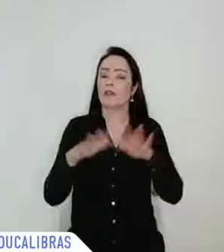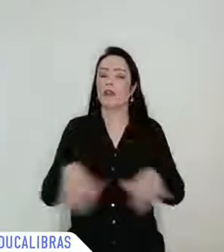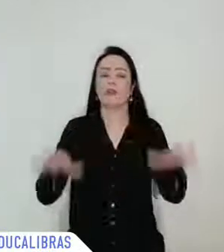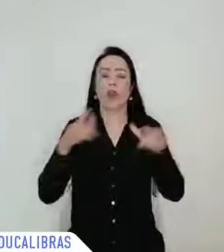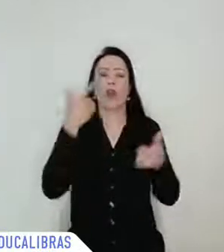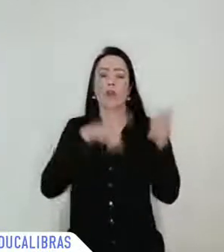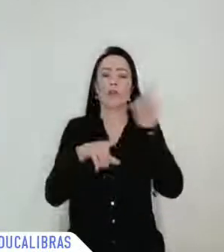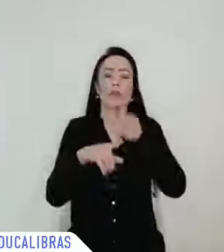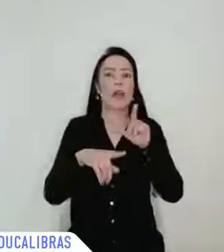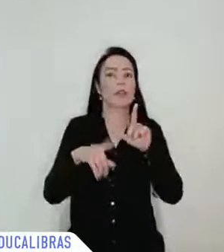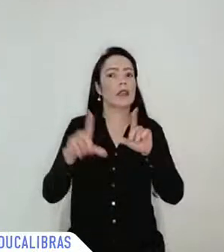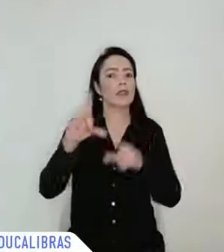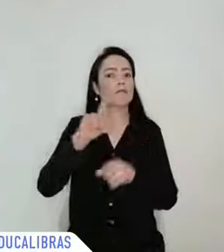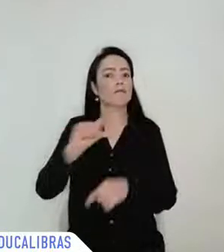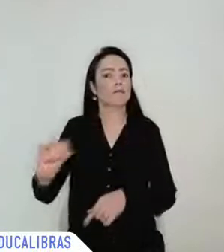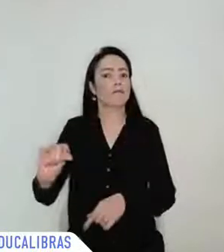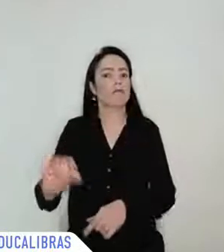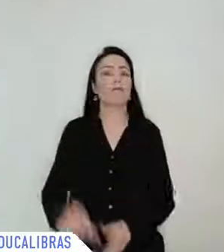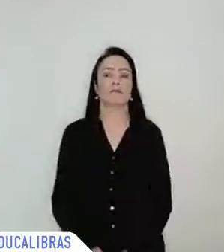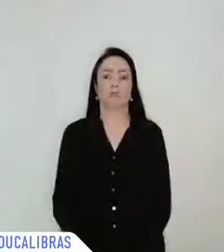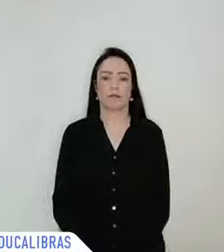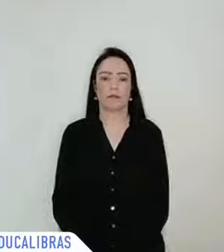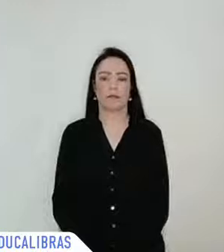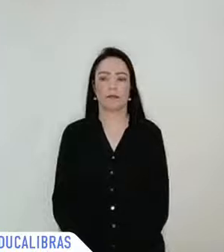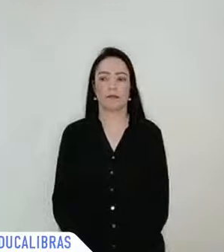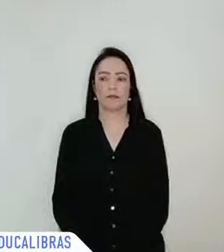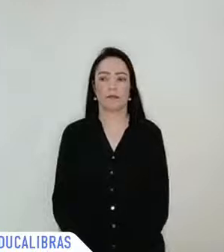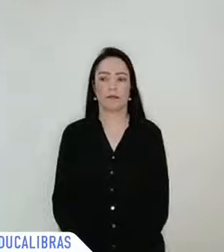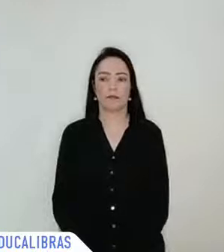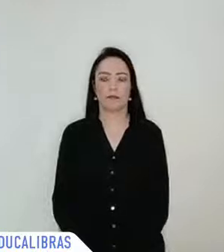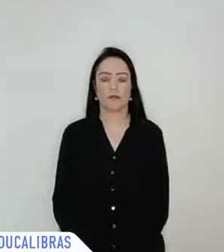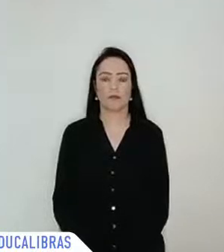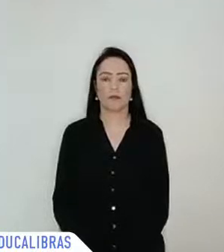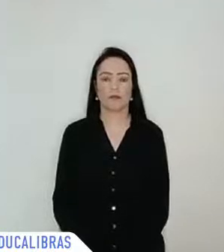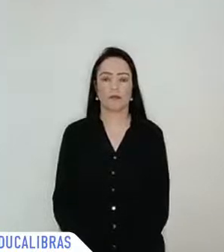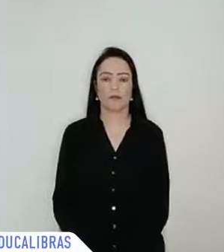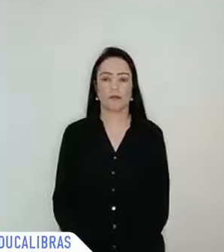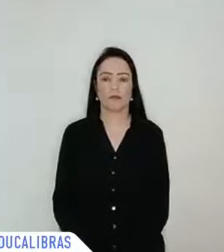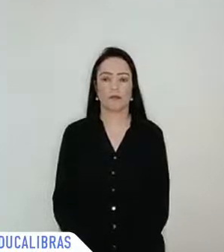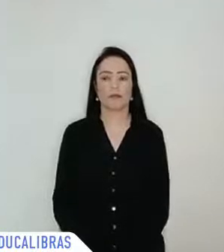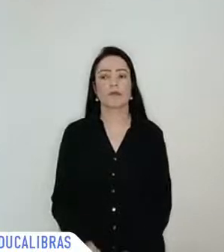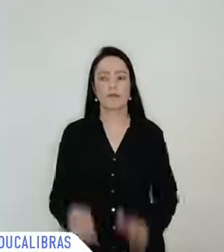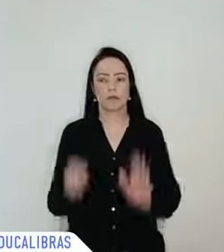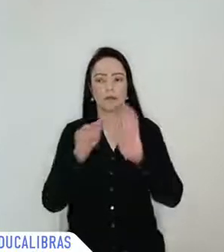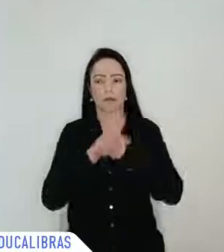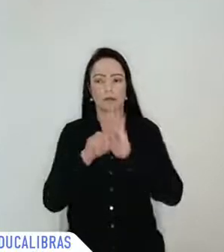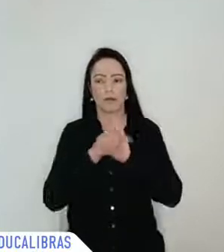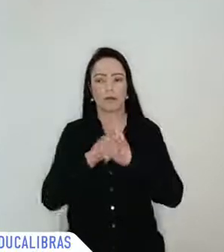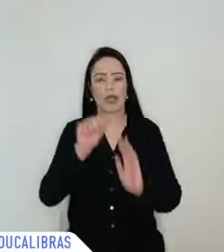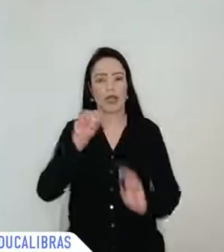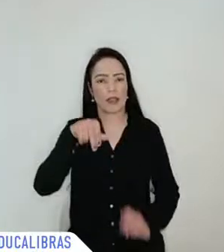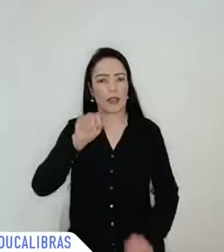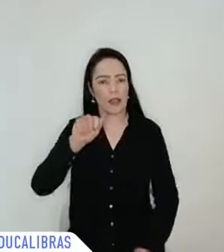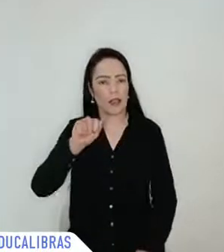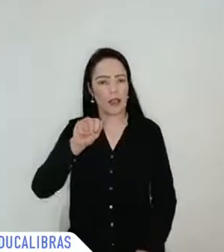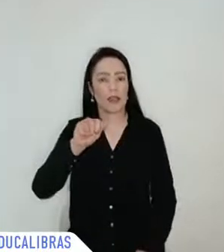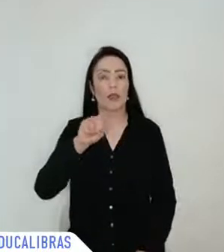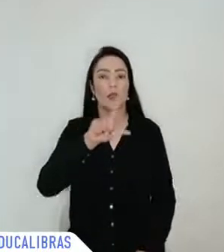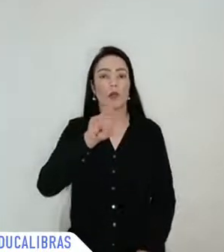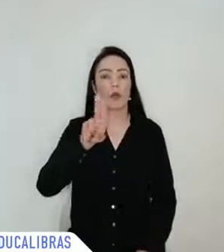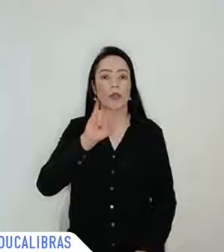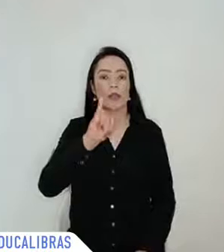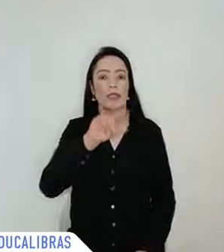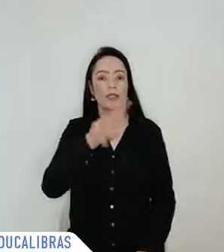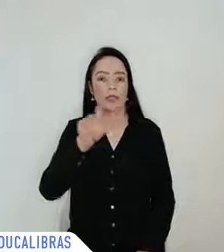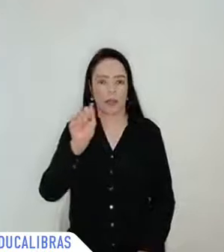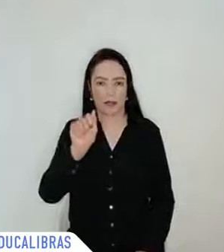society dribble this? This is from Ana Luisa Stringini. Thank you very much for your question,